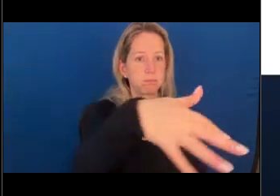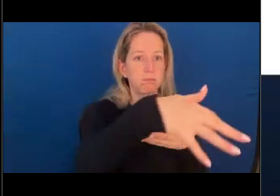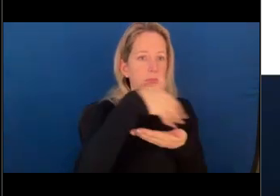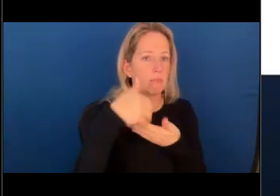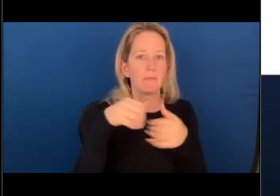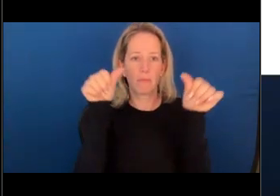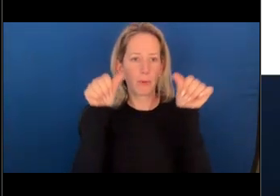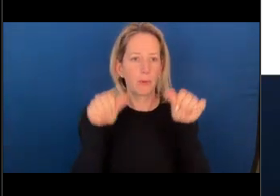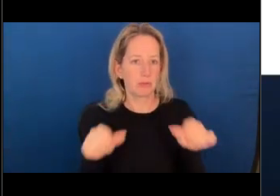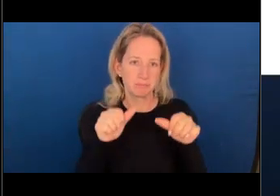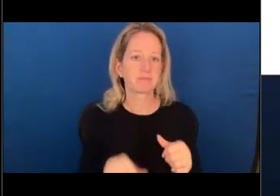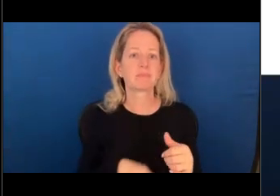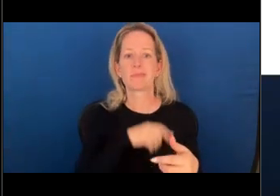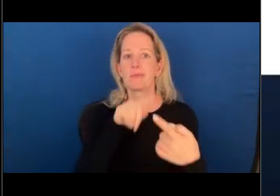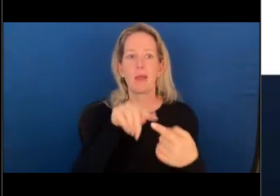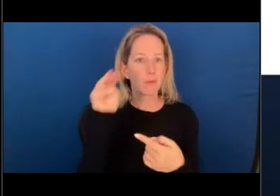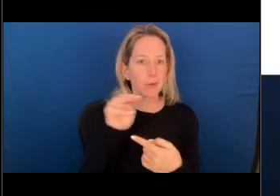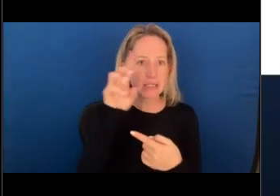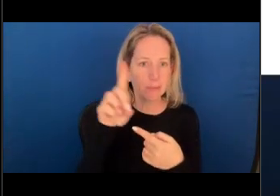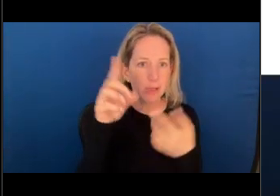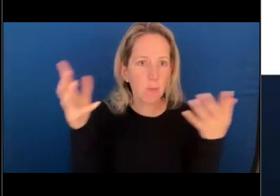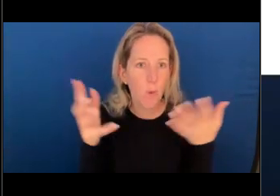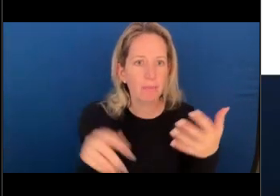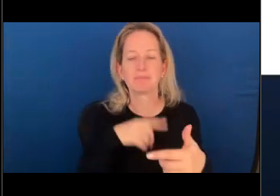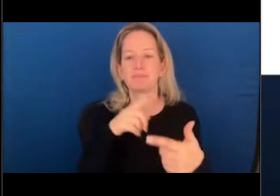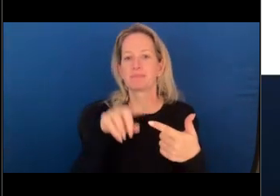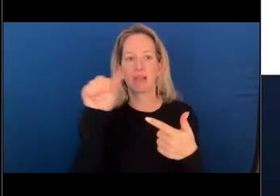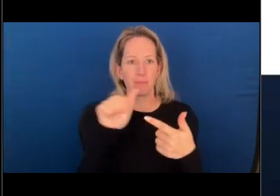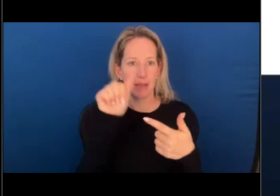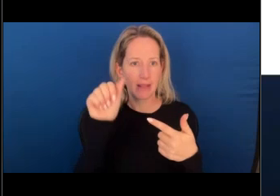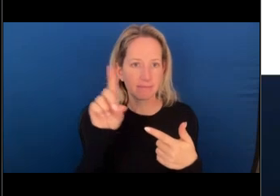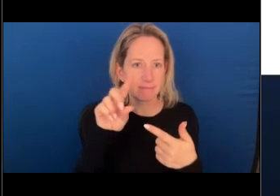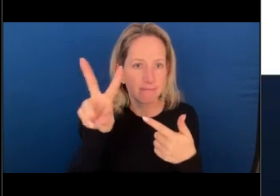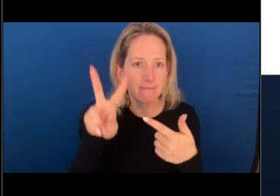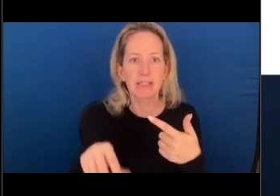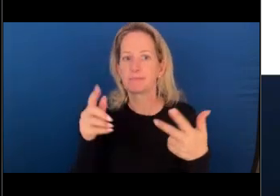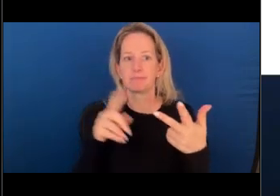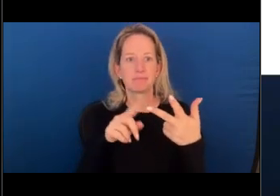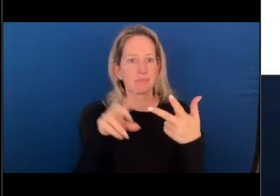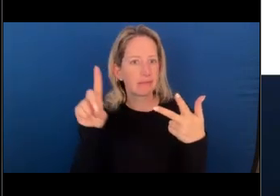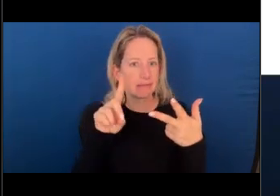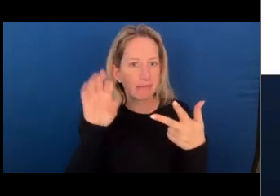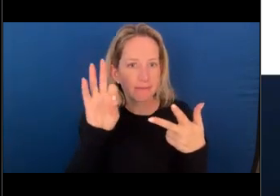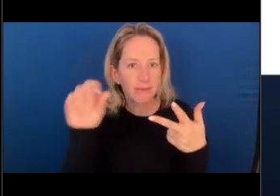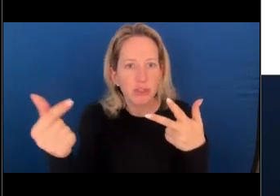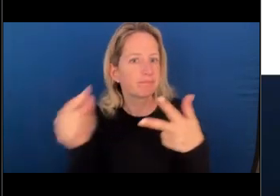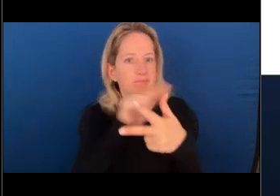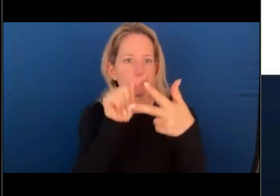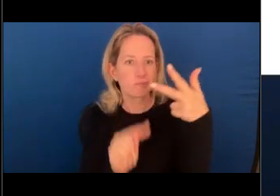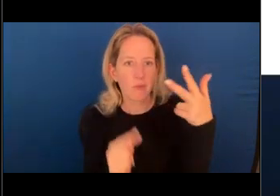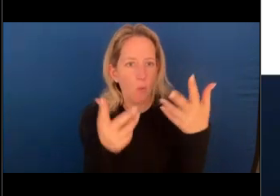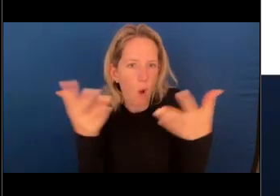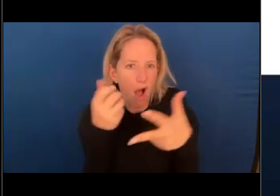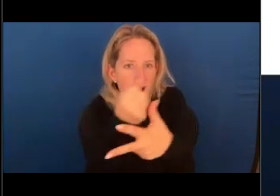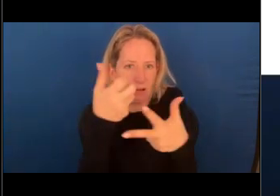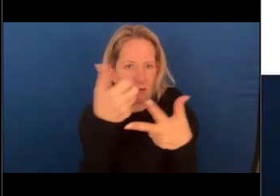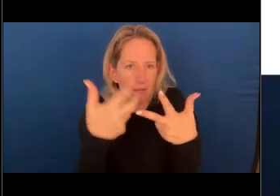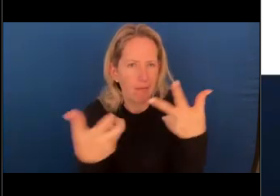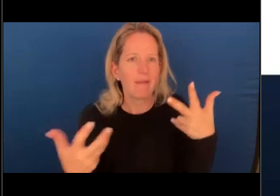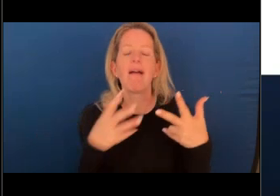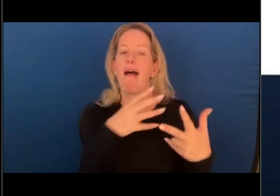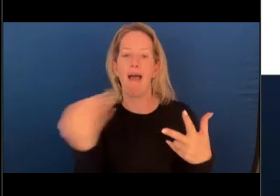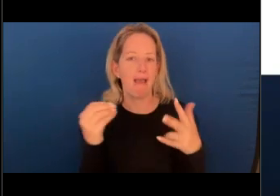marine debris is, what abandoned vessels are, what derelict fishing gear is, what you can do about it. There's resources for different sectors if you are